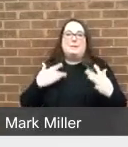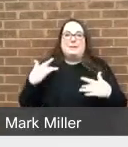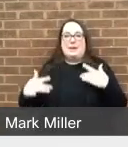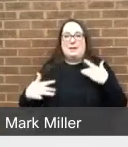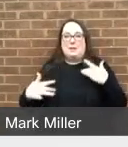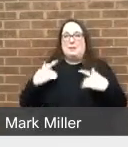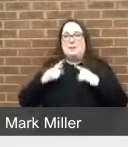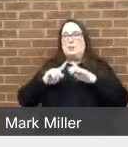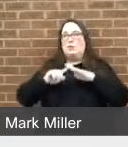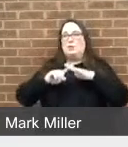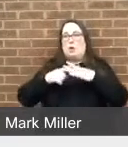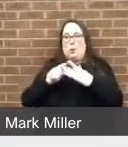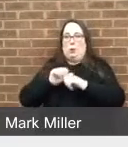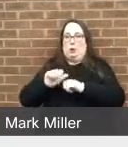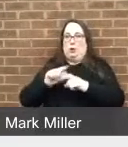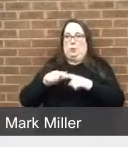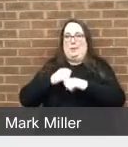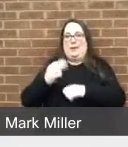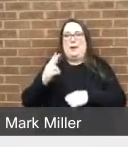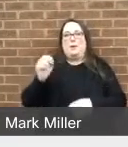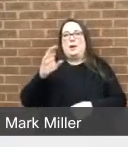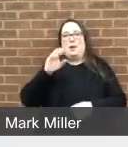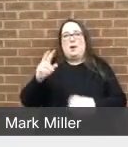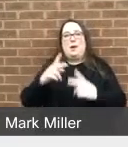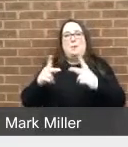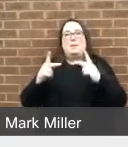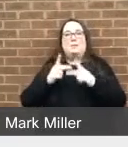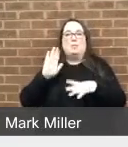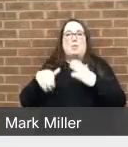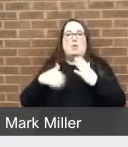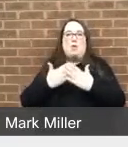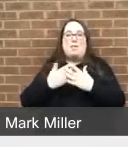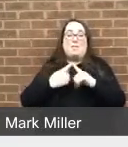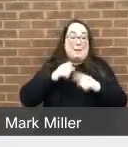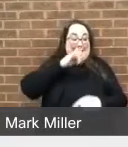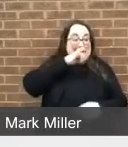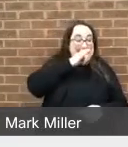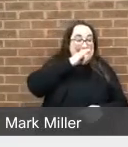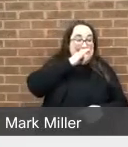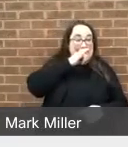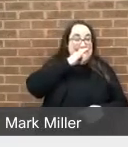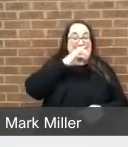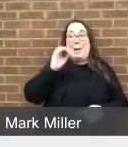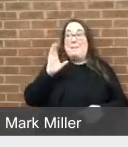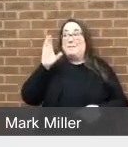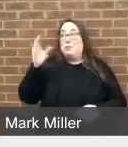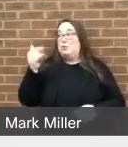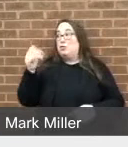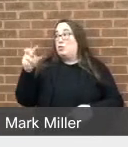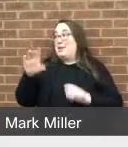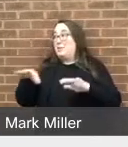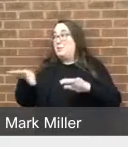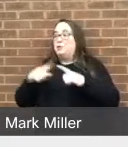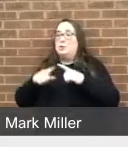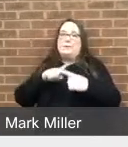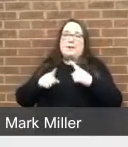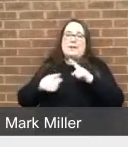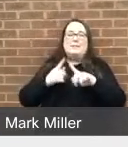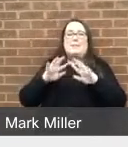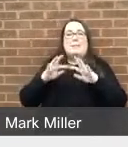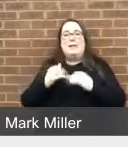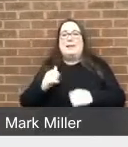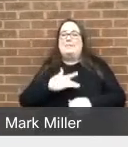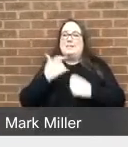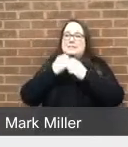journey towards making Howard County a place where everyone from my kids and my future grandchildren to my friends and neighbors can feel